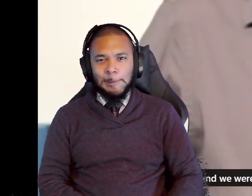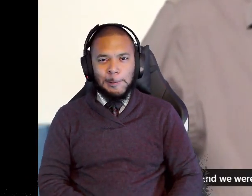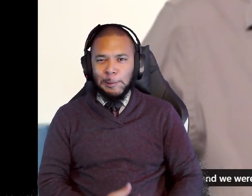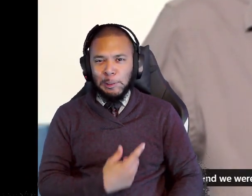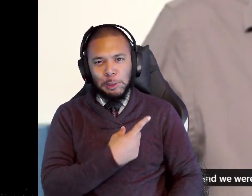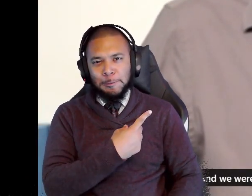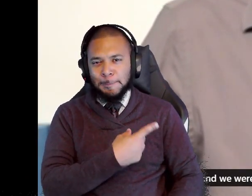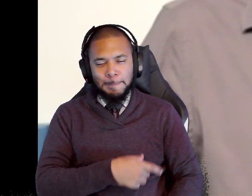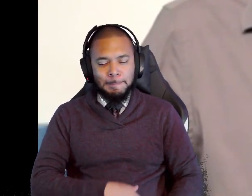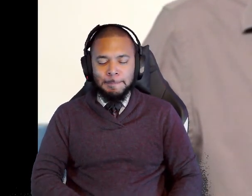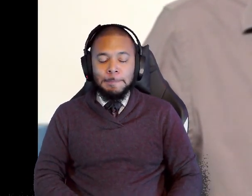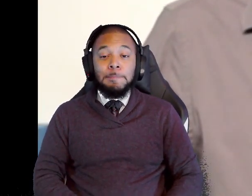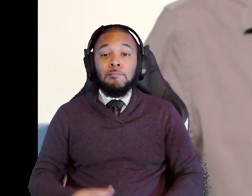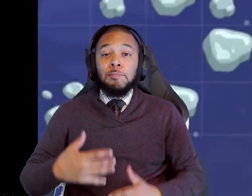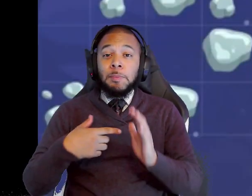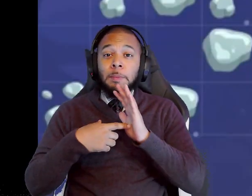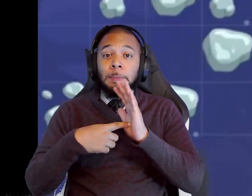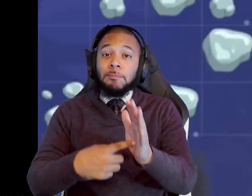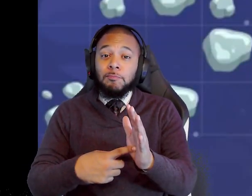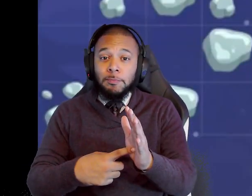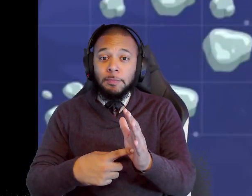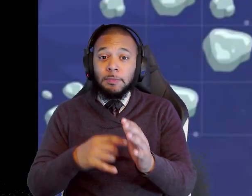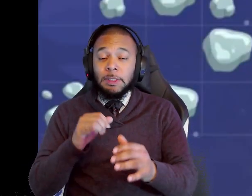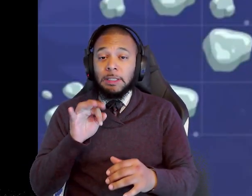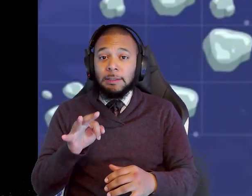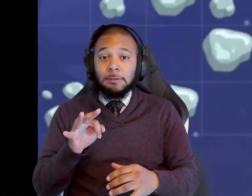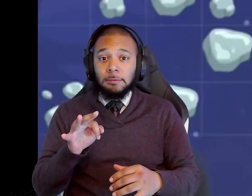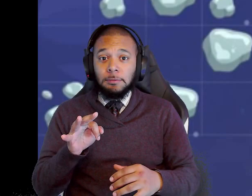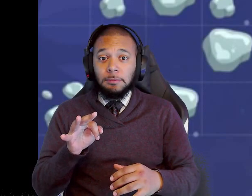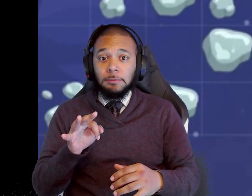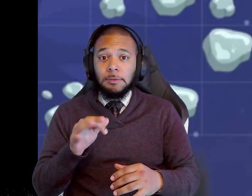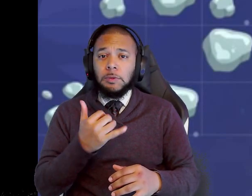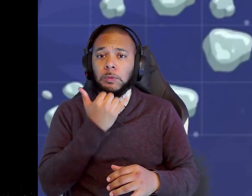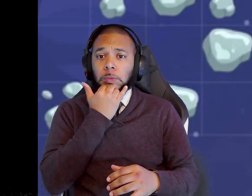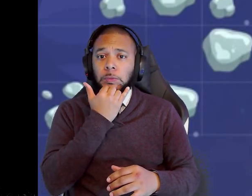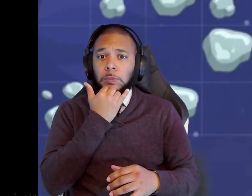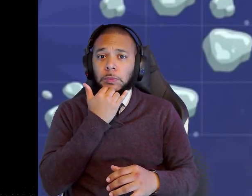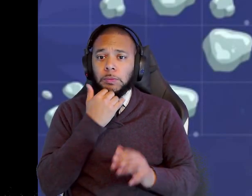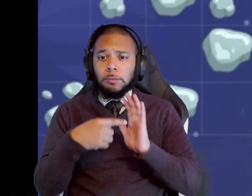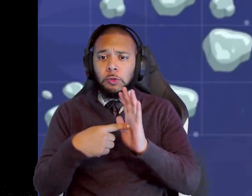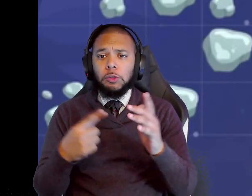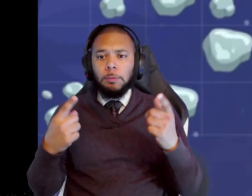i want to show you real quick what happens if you go the wrong direction